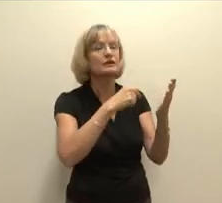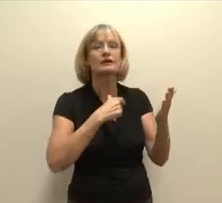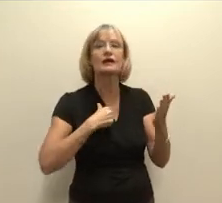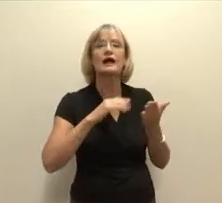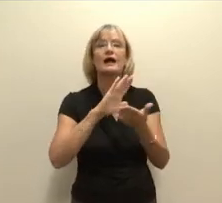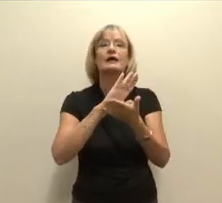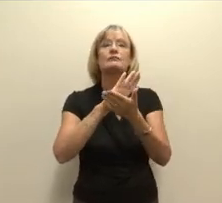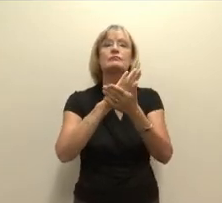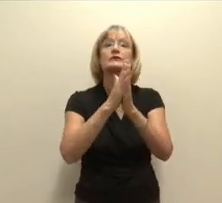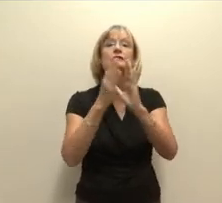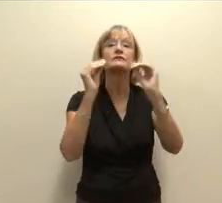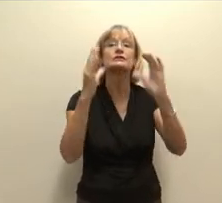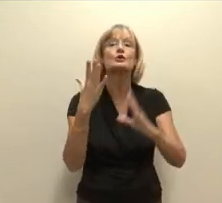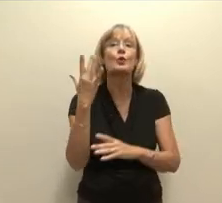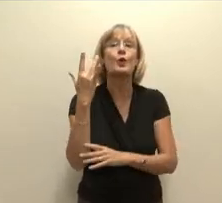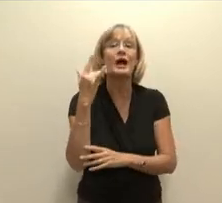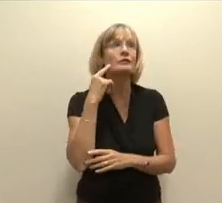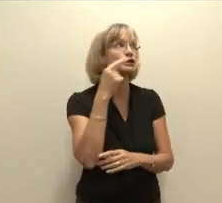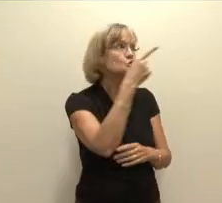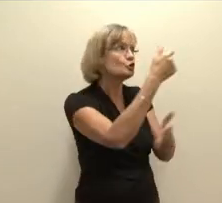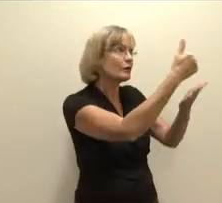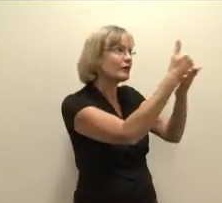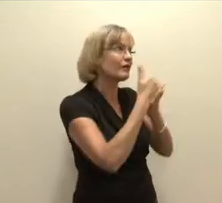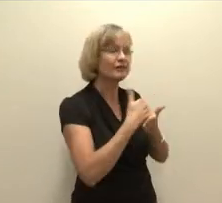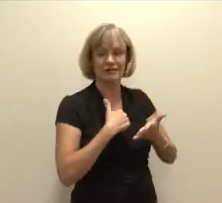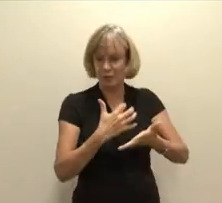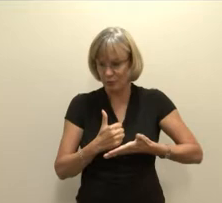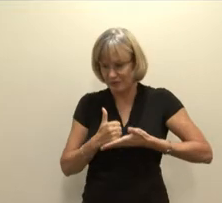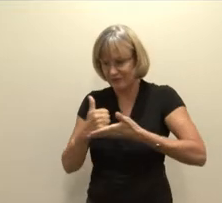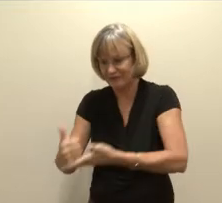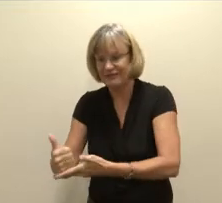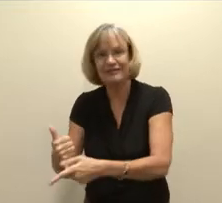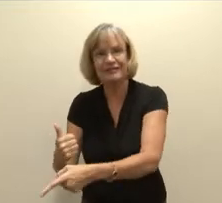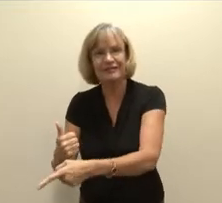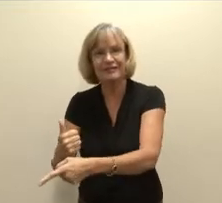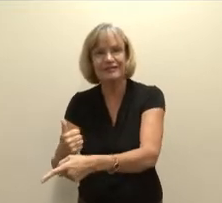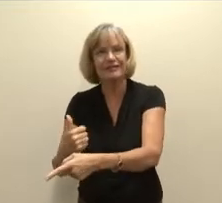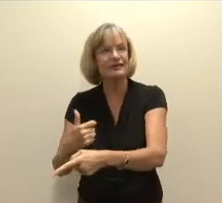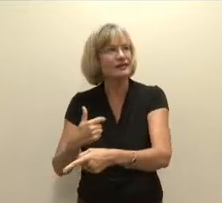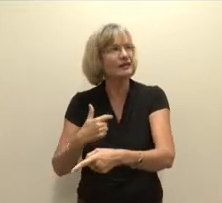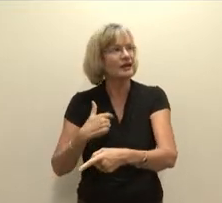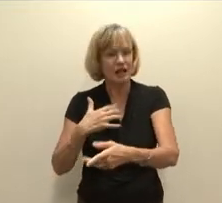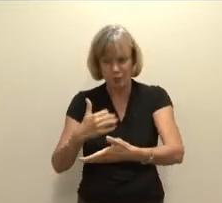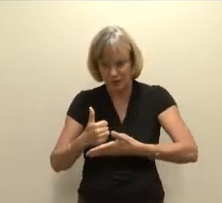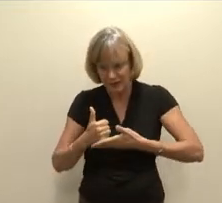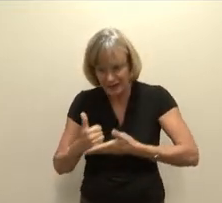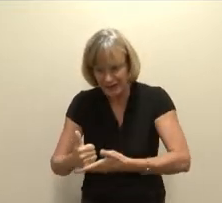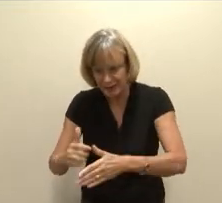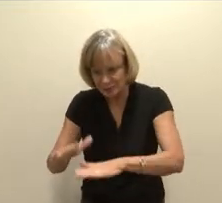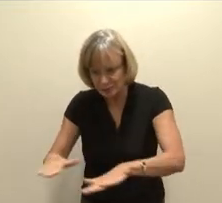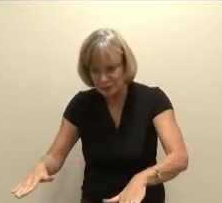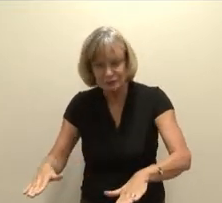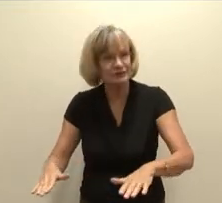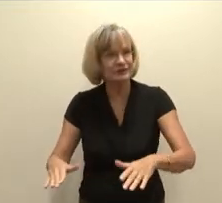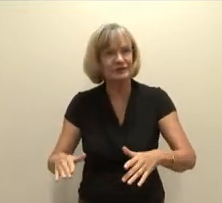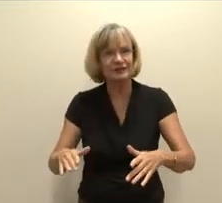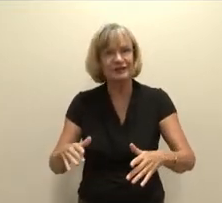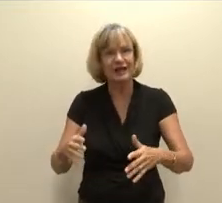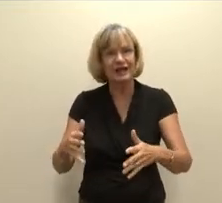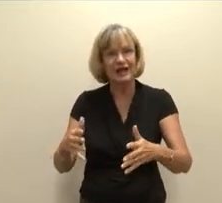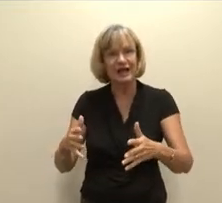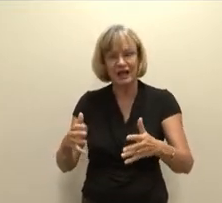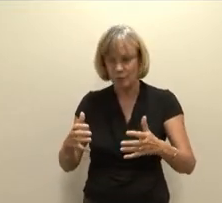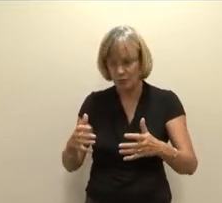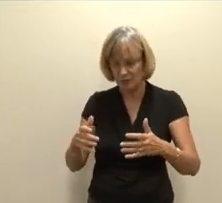pay it forward. I wanted to make a difference to children by instilling in them a love